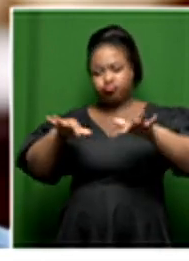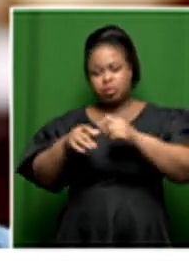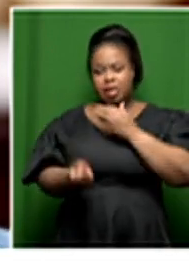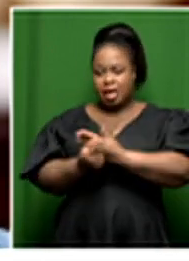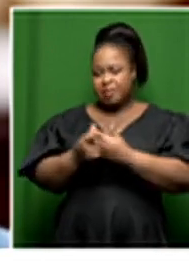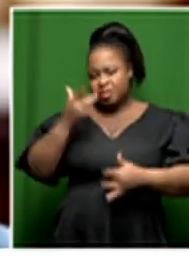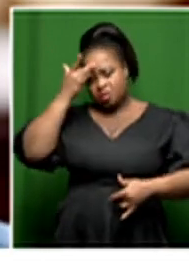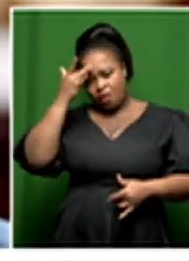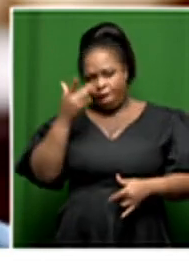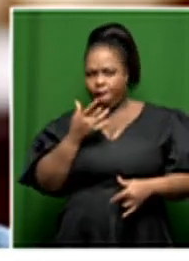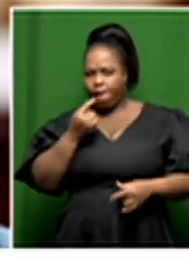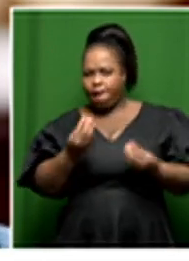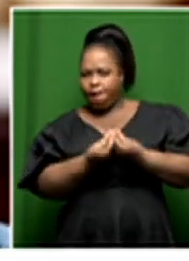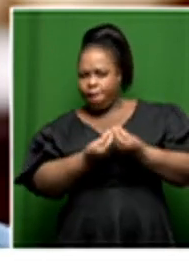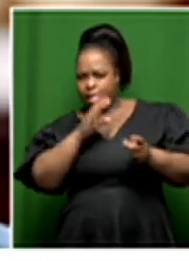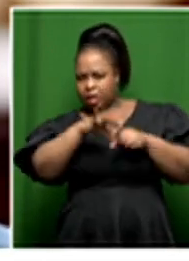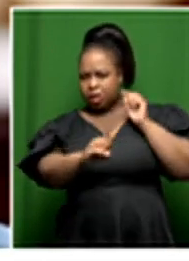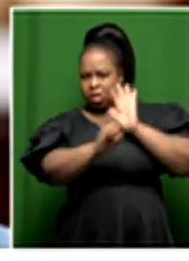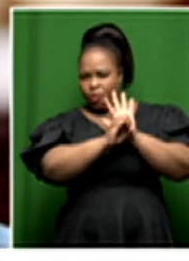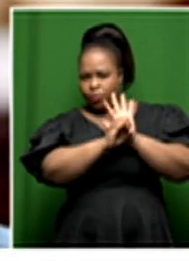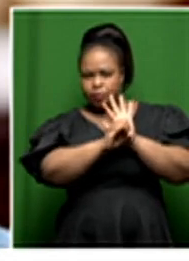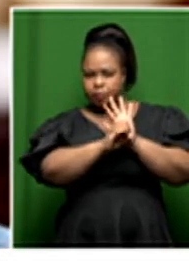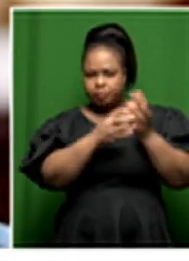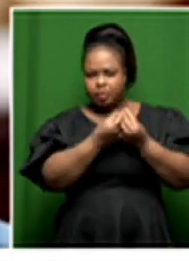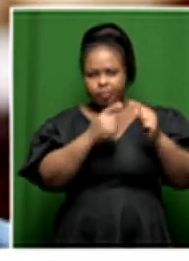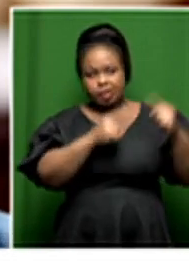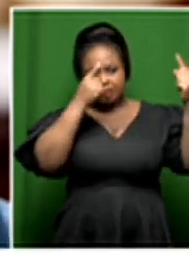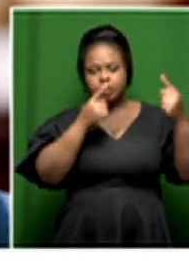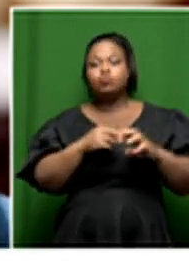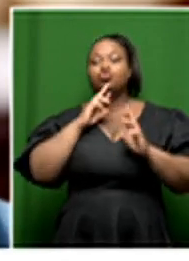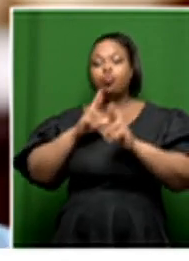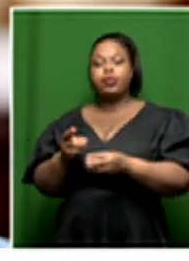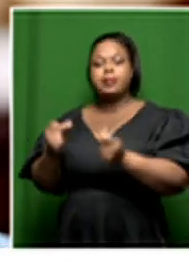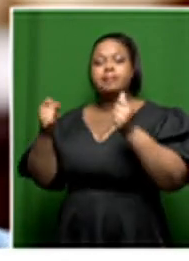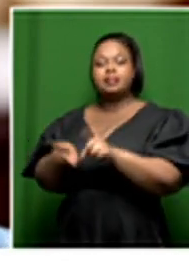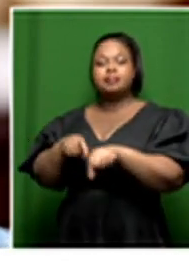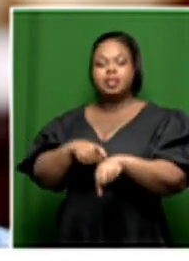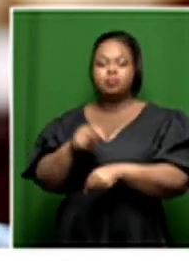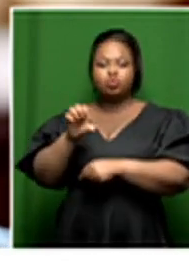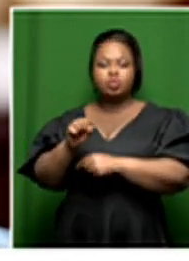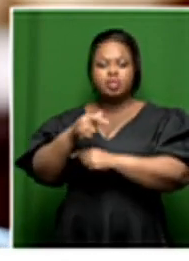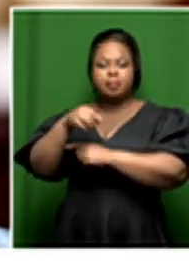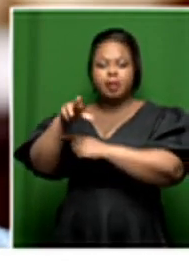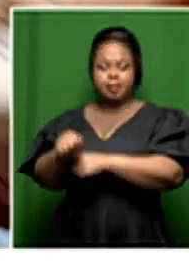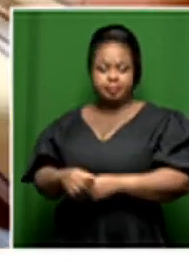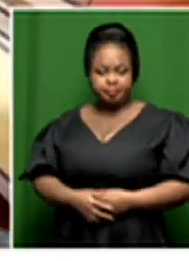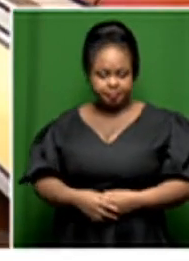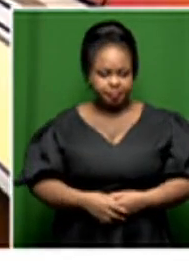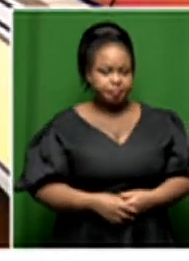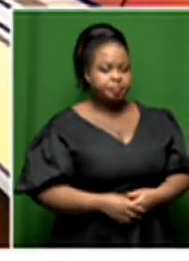any anomalies, we are needing to report that to SAHPRA immediately. So this